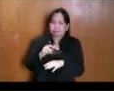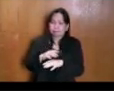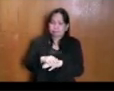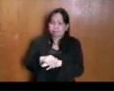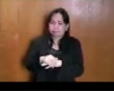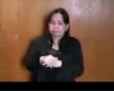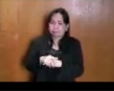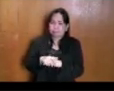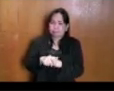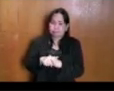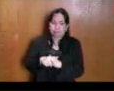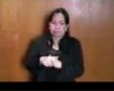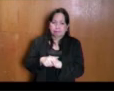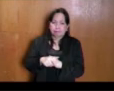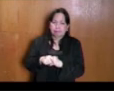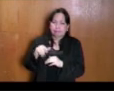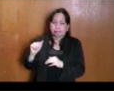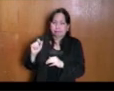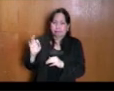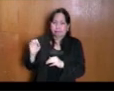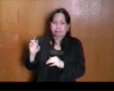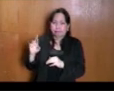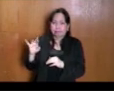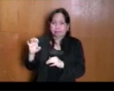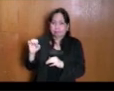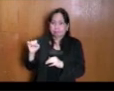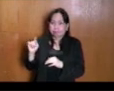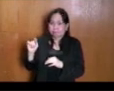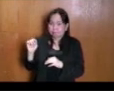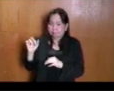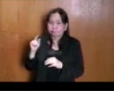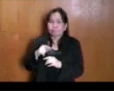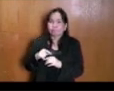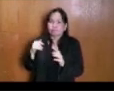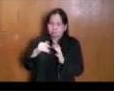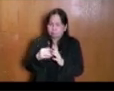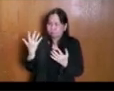example, afforestation or reforestation.